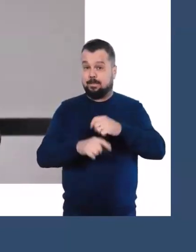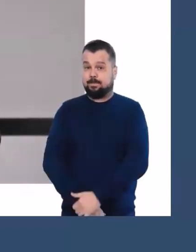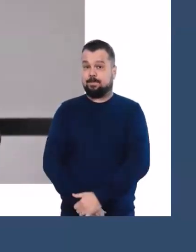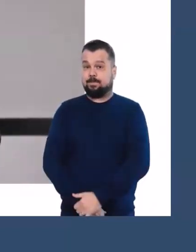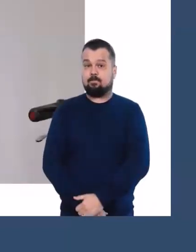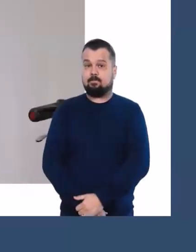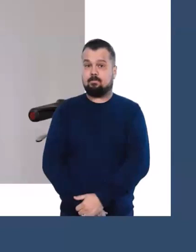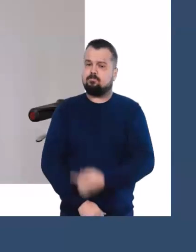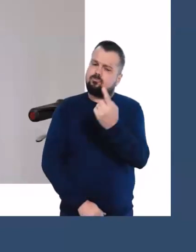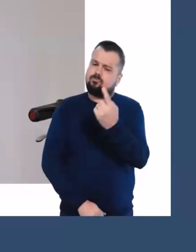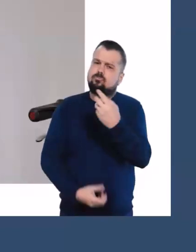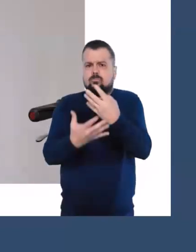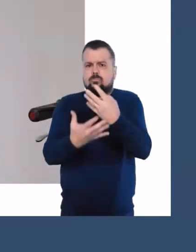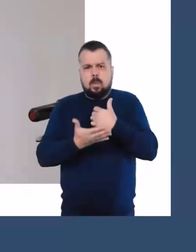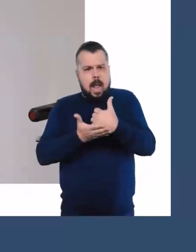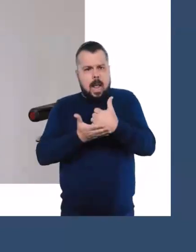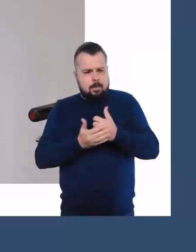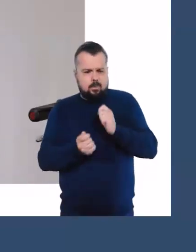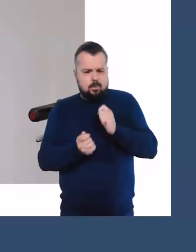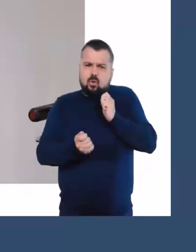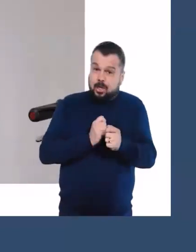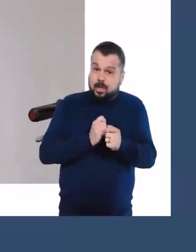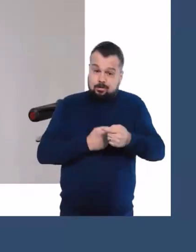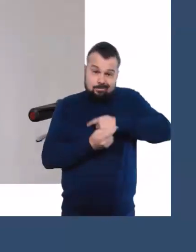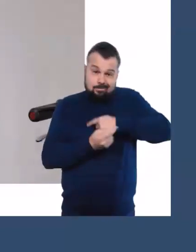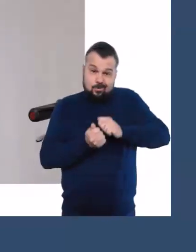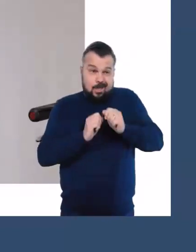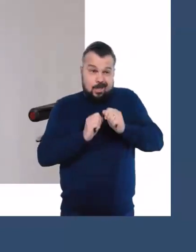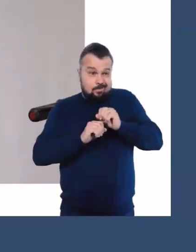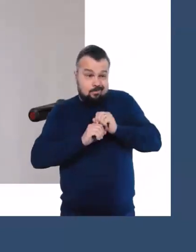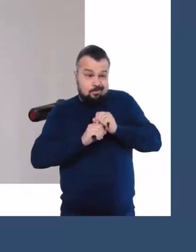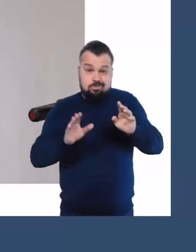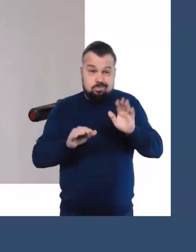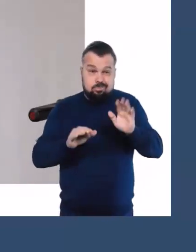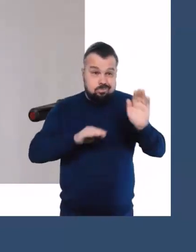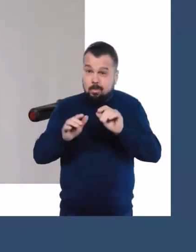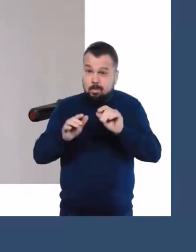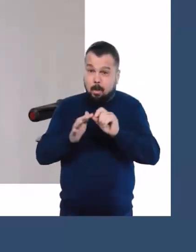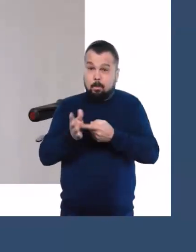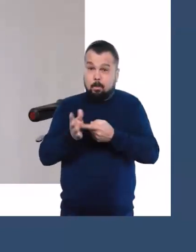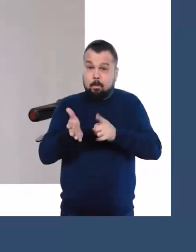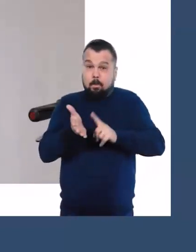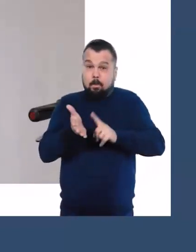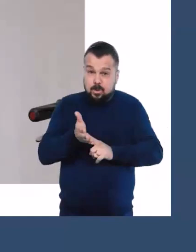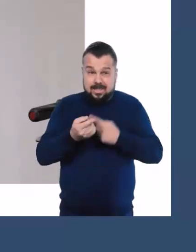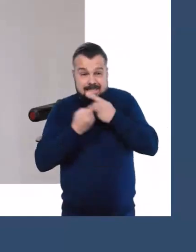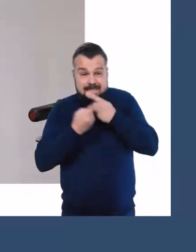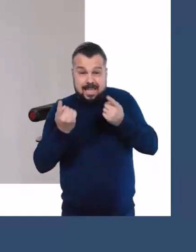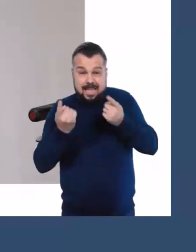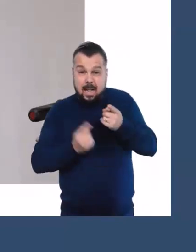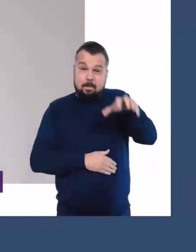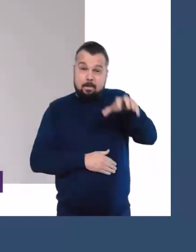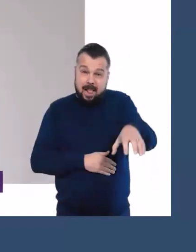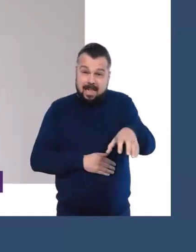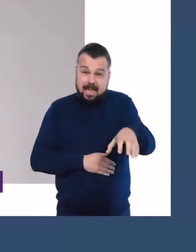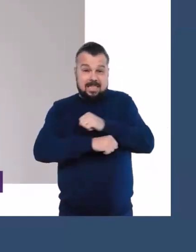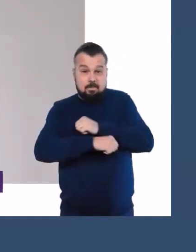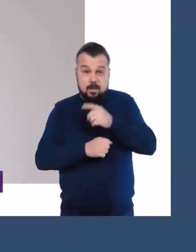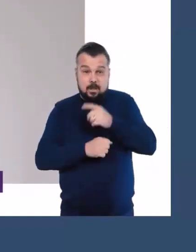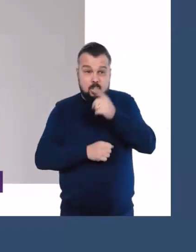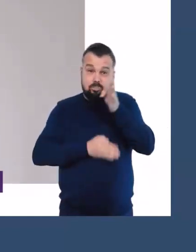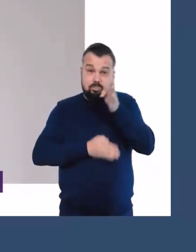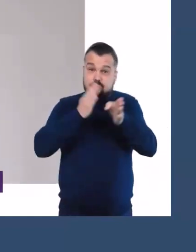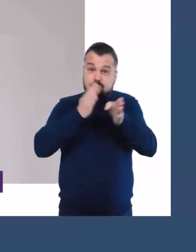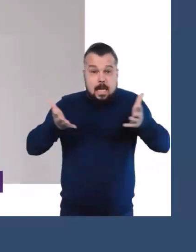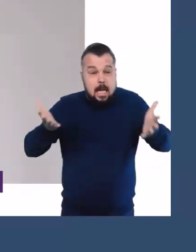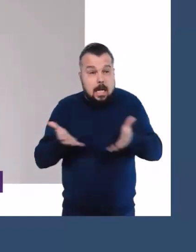UK. You can help us demand that change. Help us spread the word about the portal. Tell those places